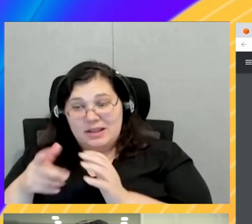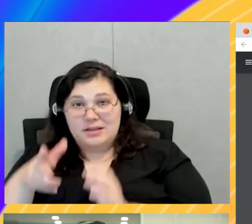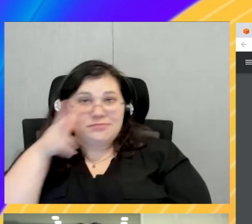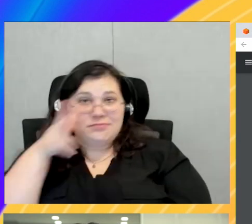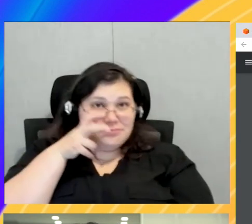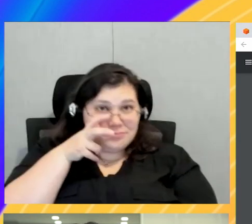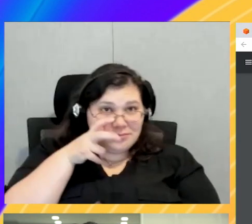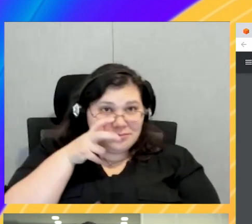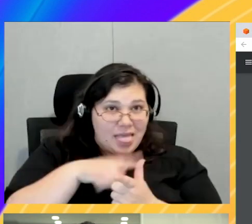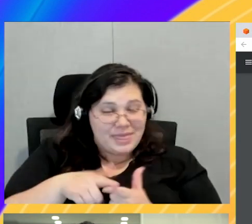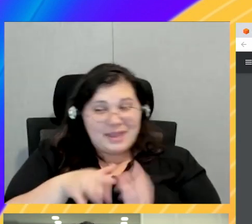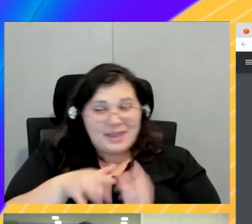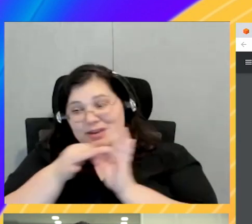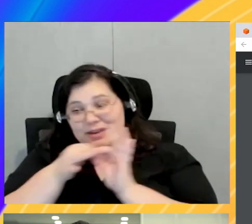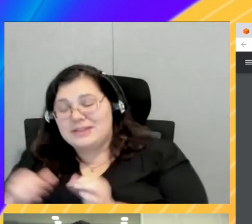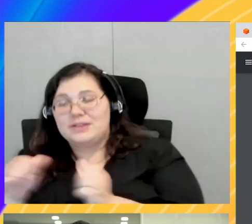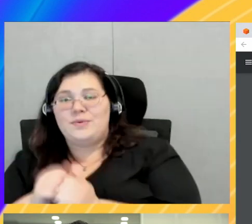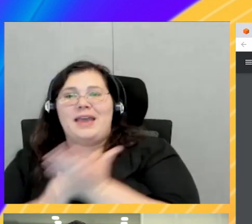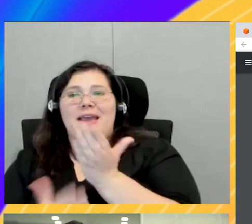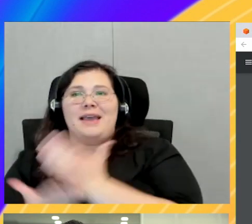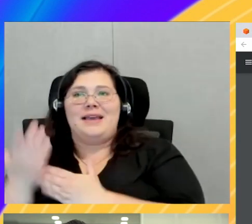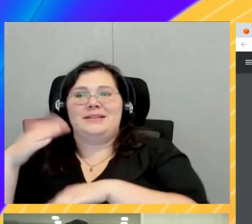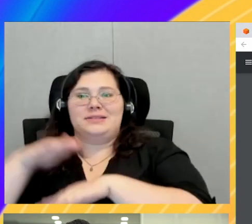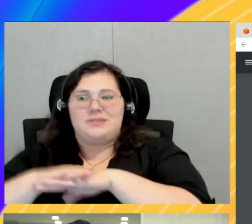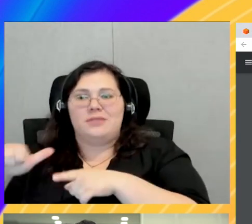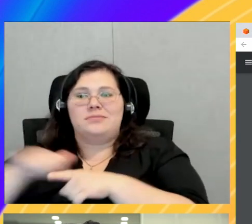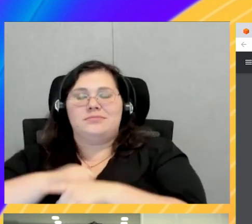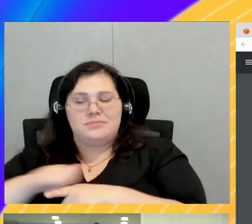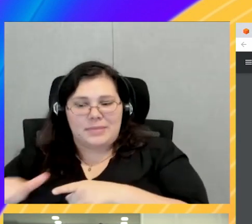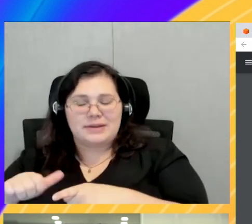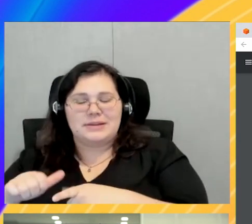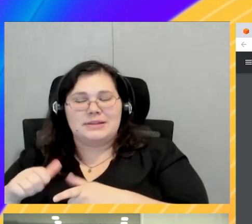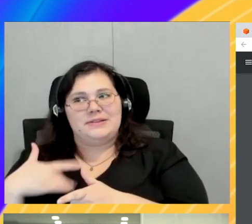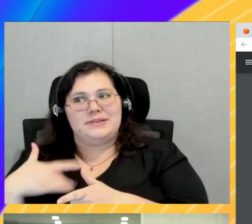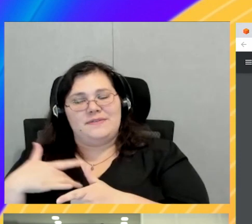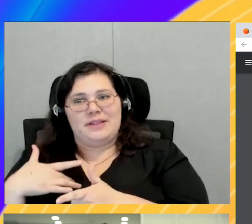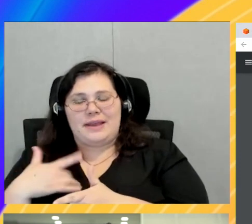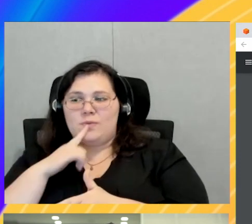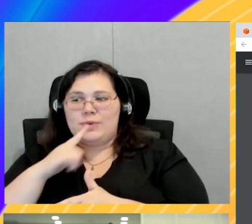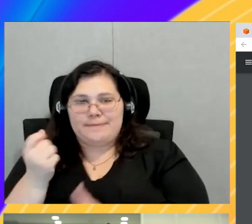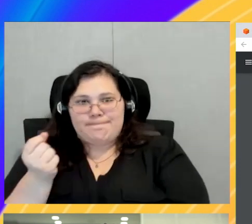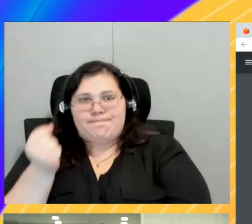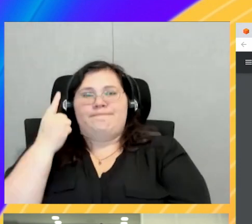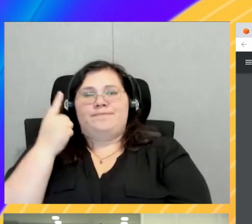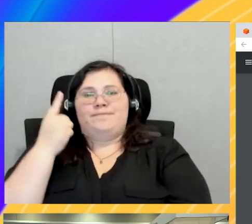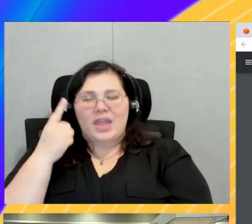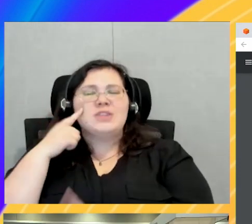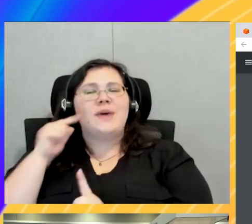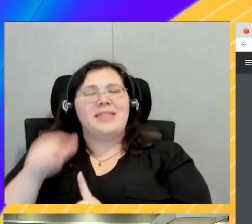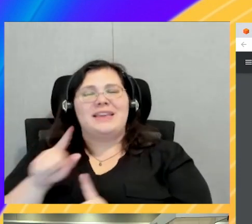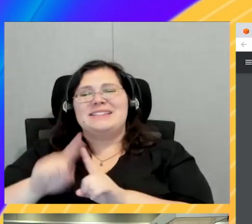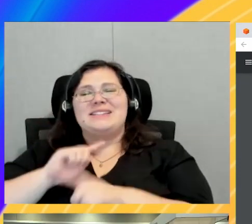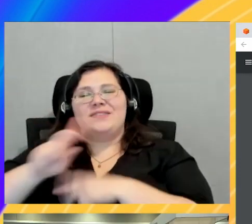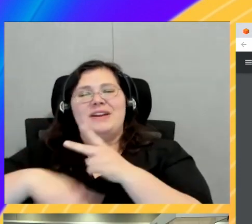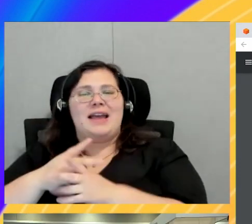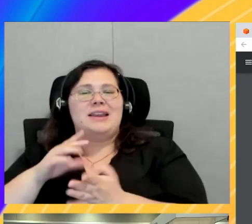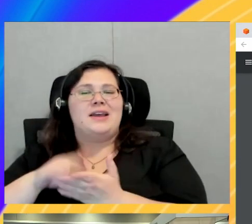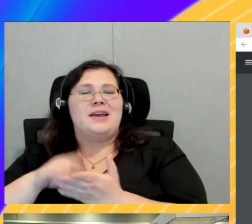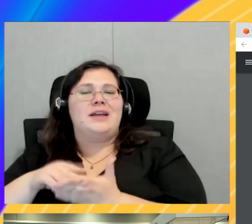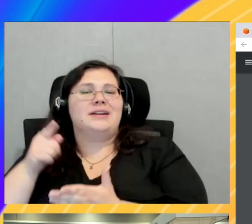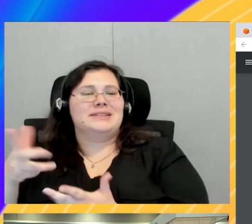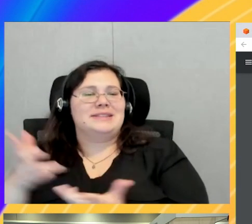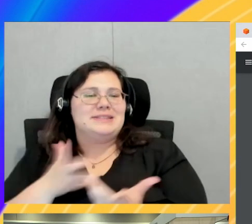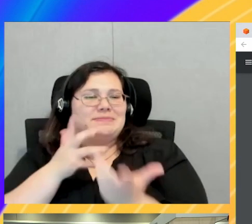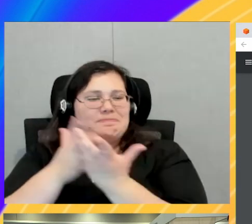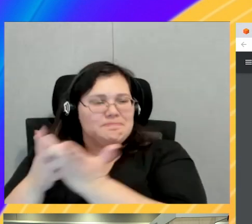that information, I feel like this can work for many different types of learners. Yeah, and being here at the WWPS Summit, it's more public sector,